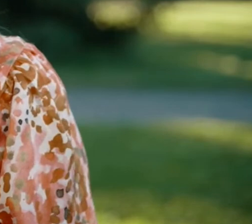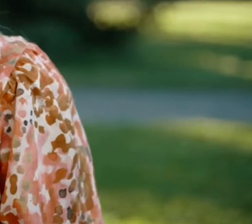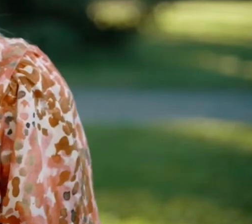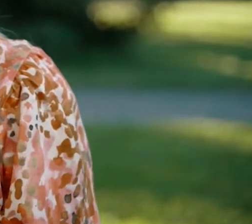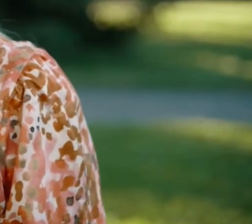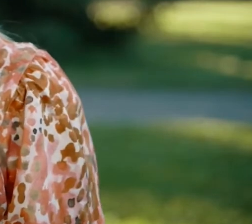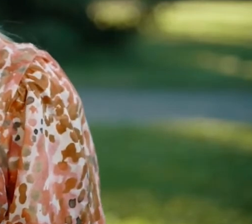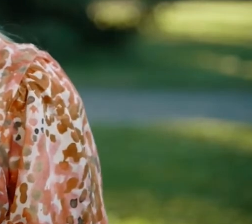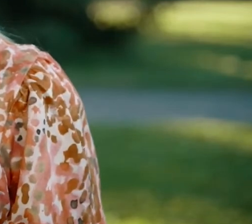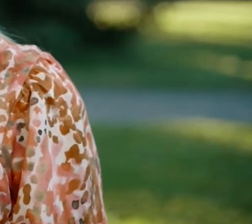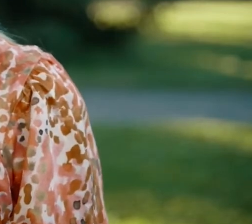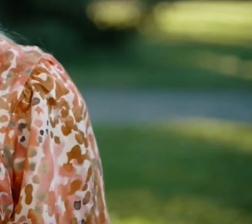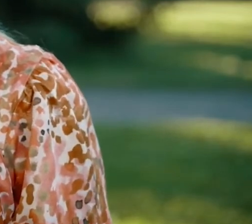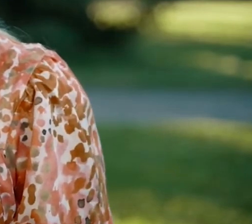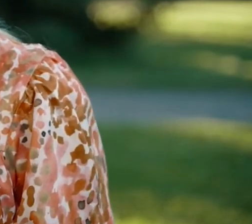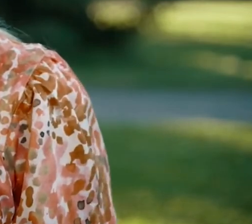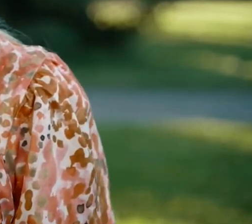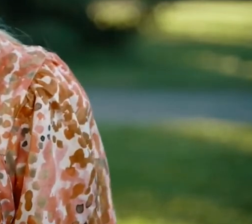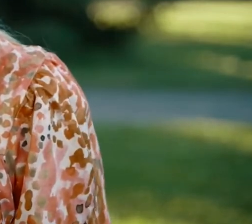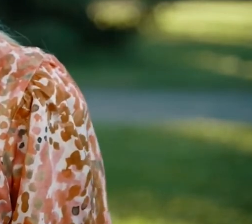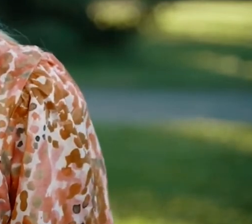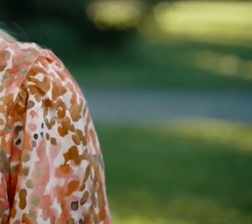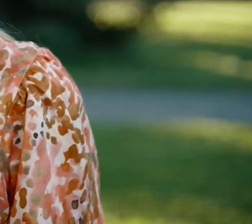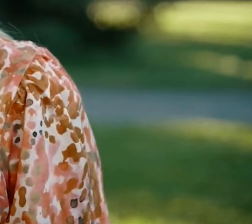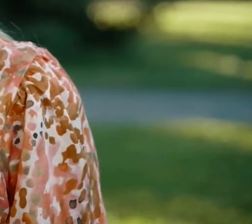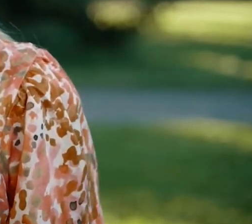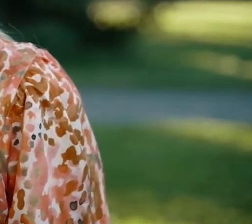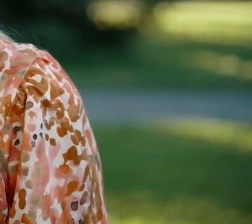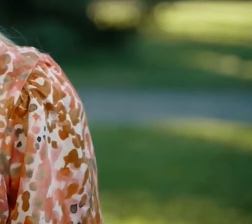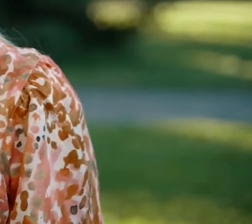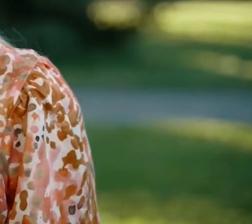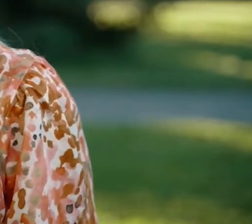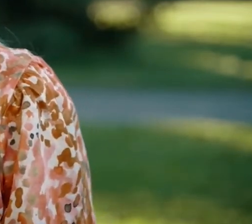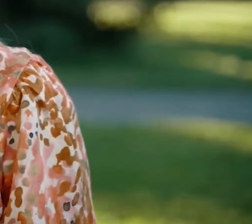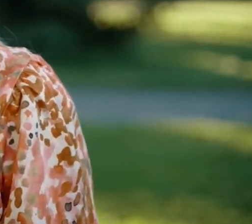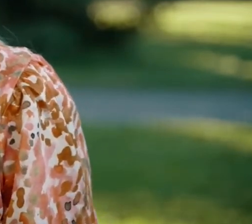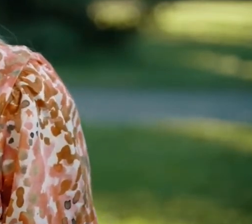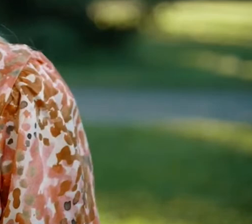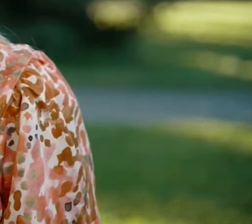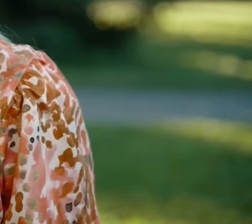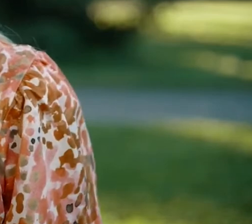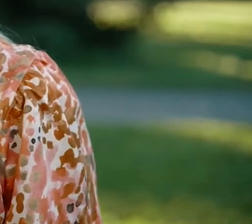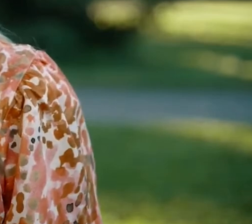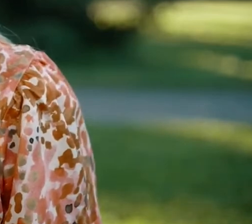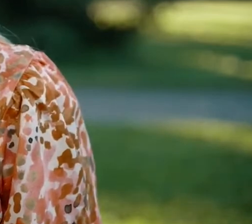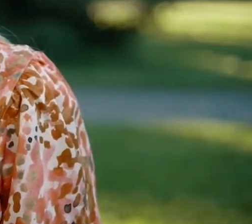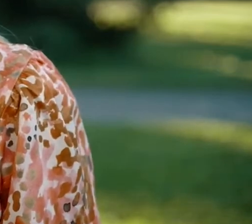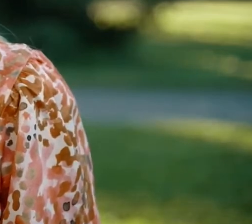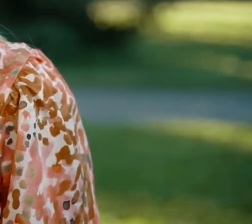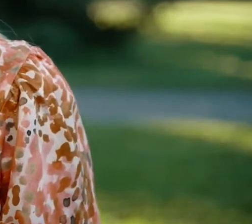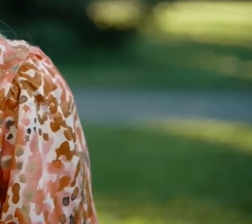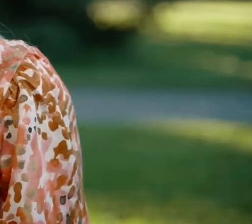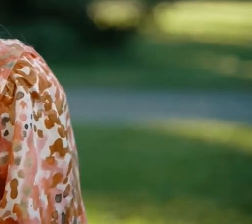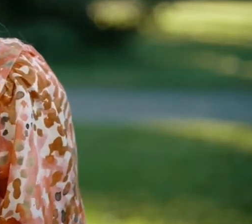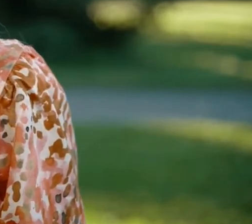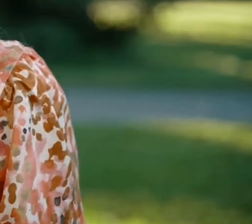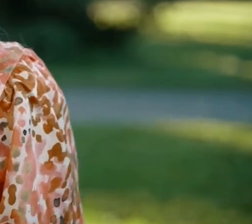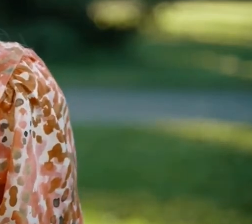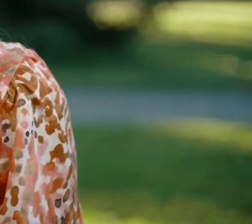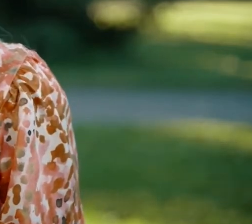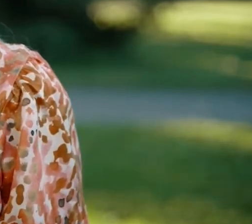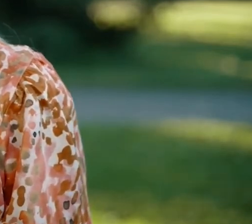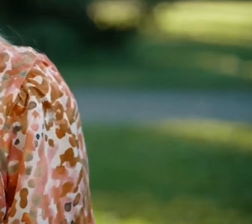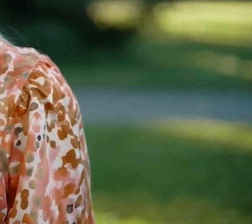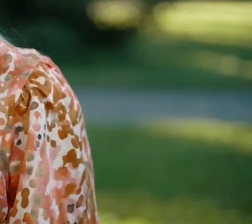that Greta Thunberg was wrong when she said that we will not understand it until it's too late. Tackling